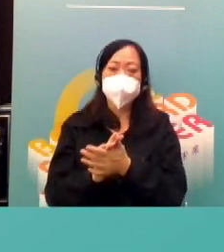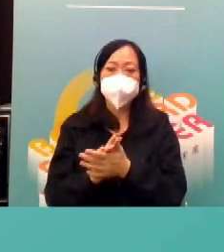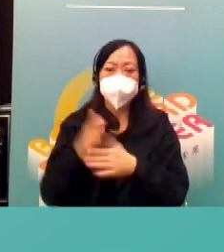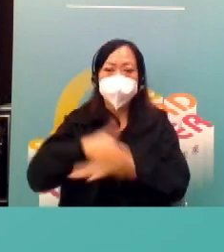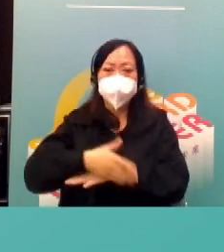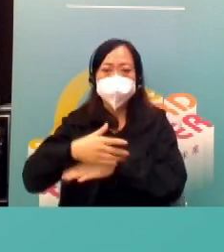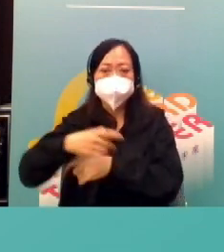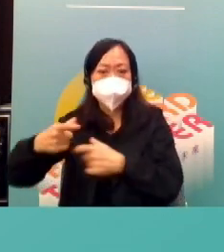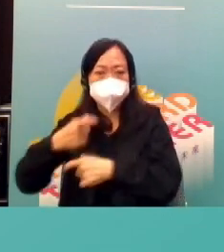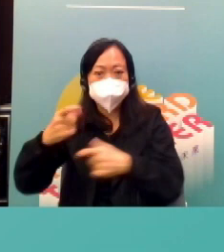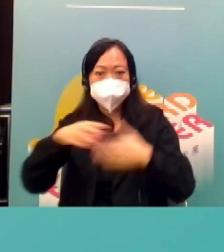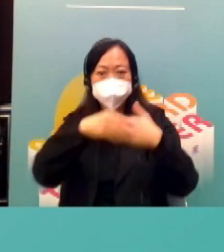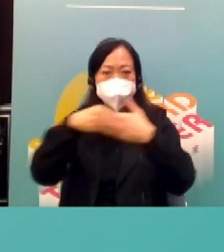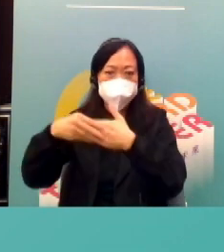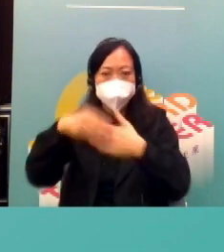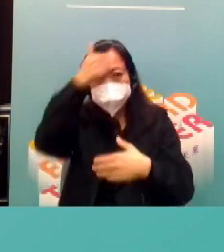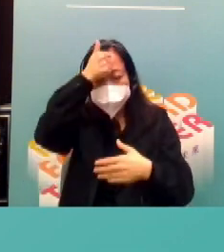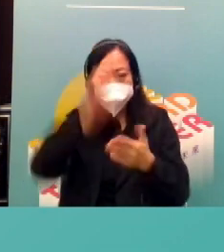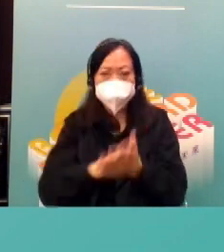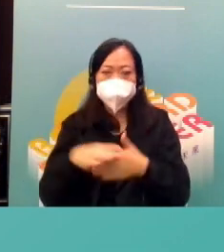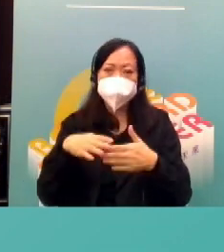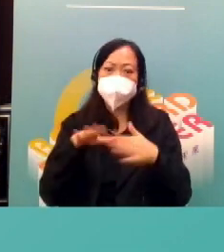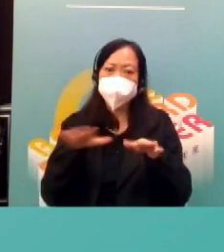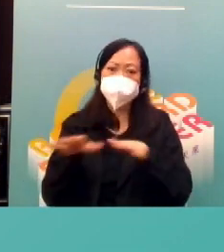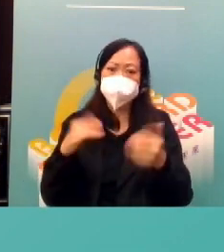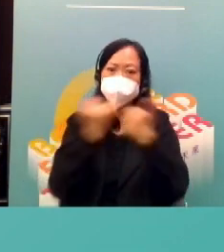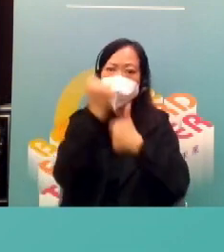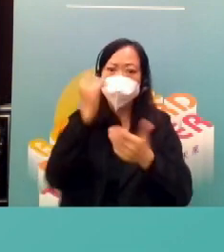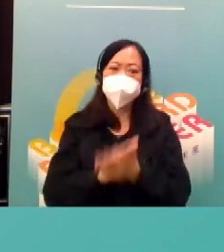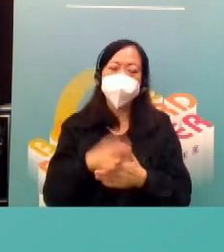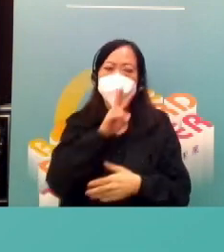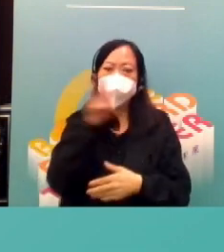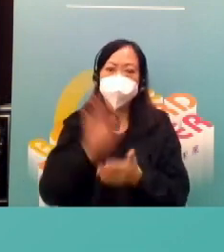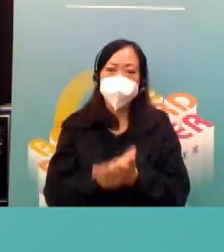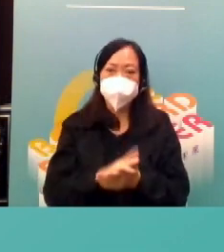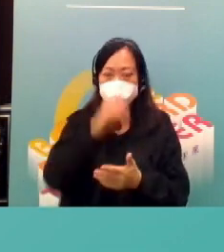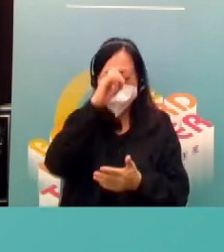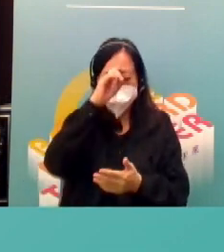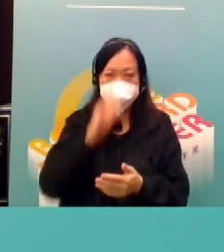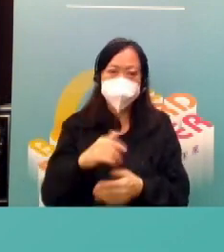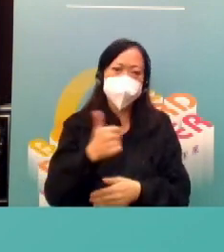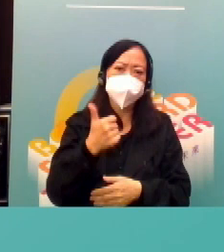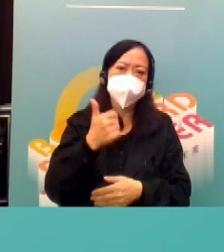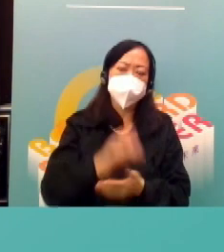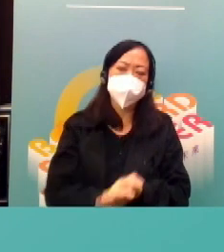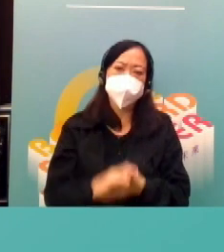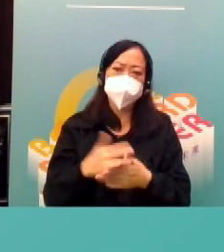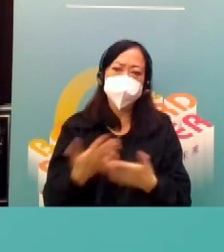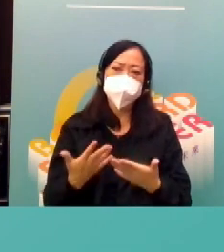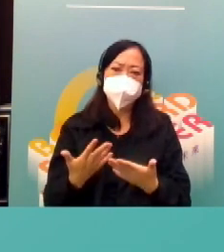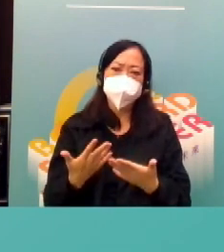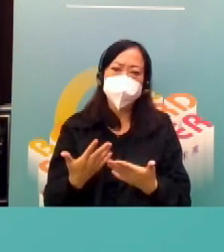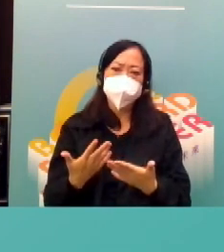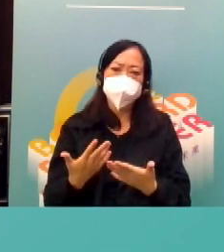with the good news that we are increasingly seeing a good track record of the ability to not only drive those positive outcomes, but also to